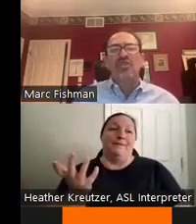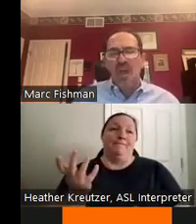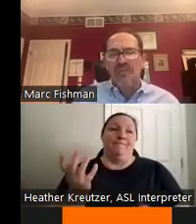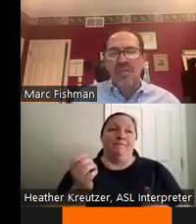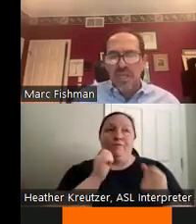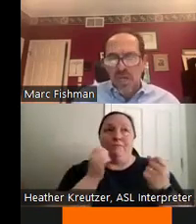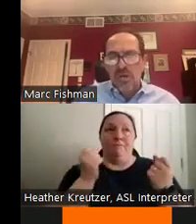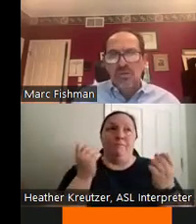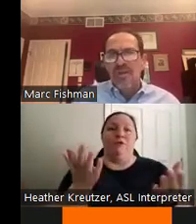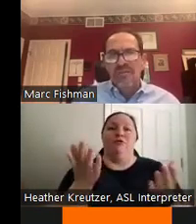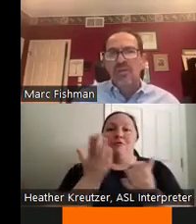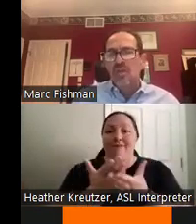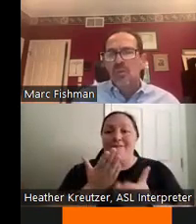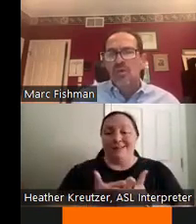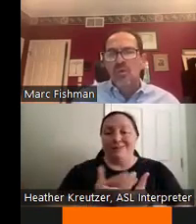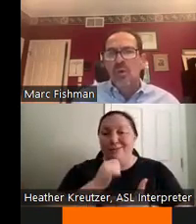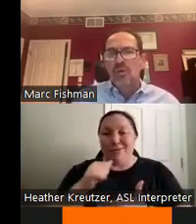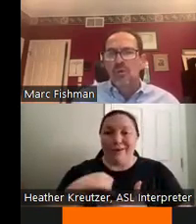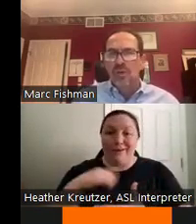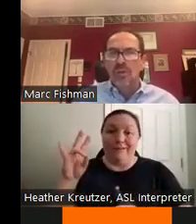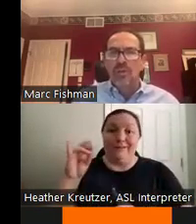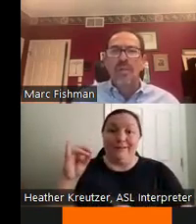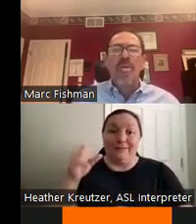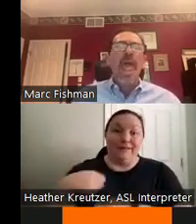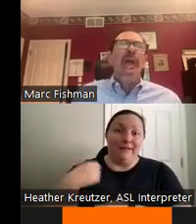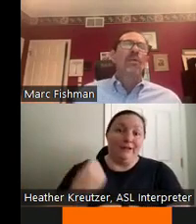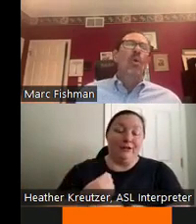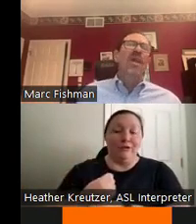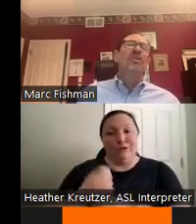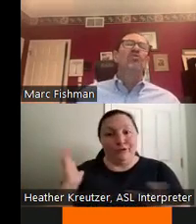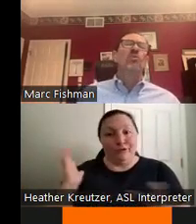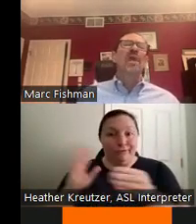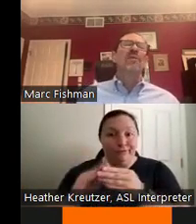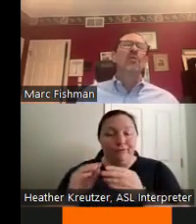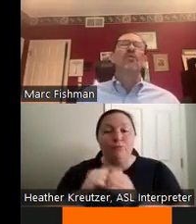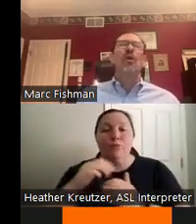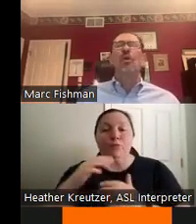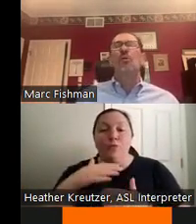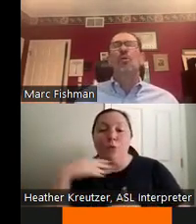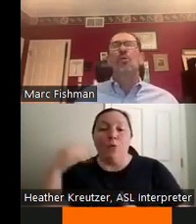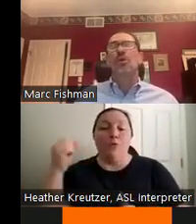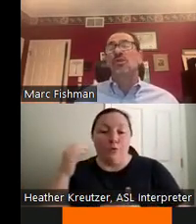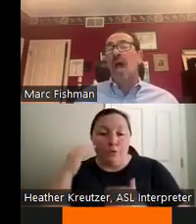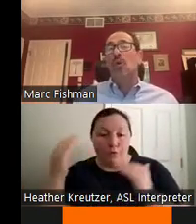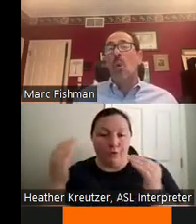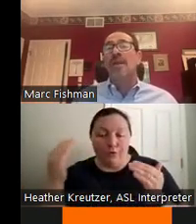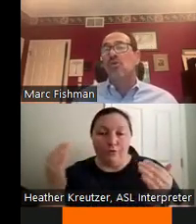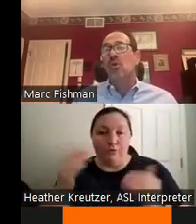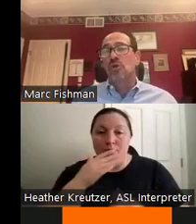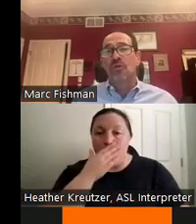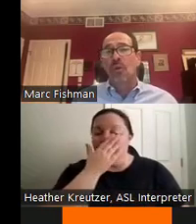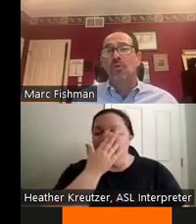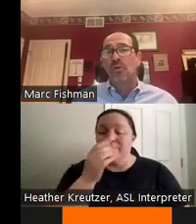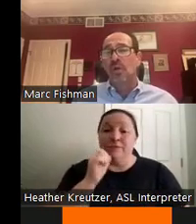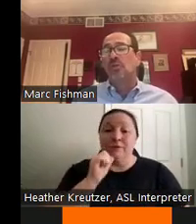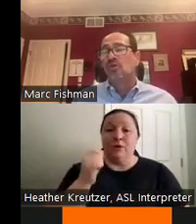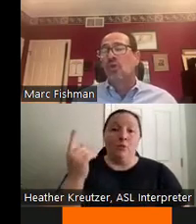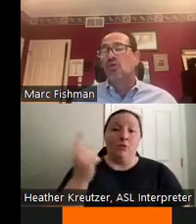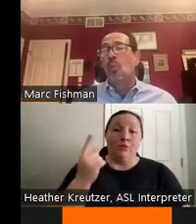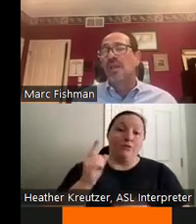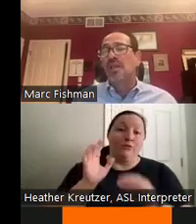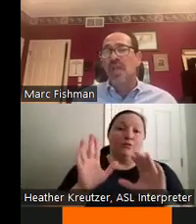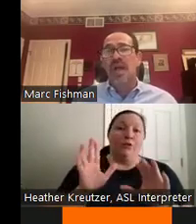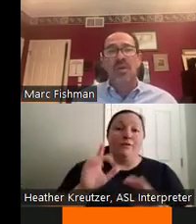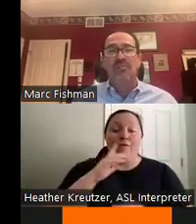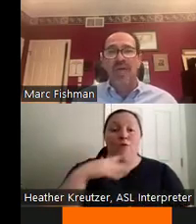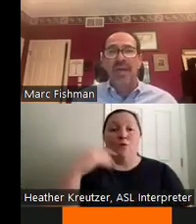We don't have the 70 years of evidence that we do in older adults. And what evidence we have so far, although good, is not quite as good as for older adults. I'll